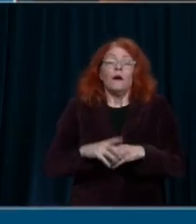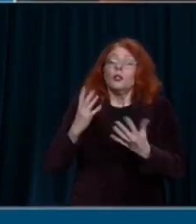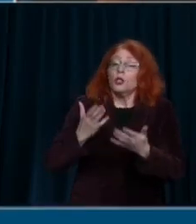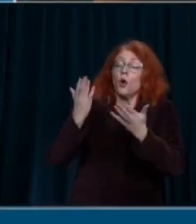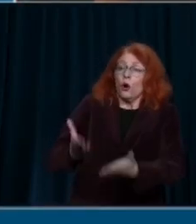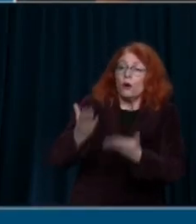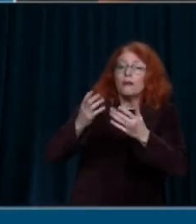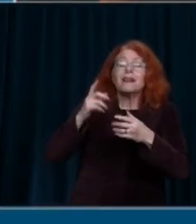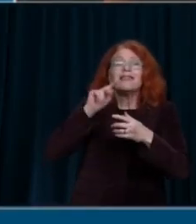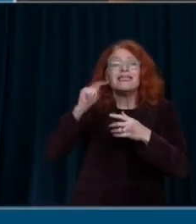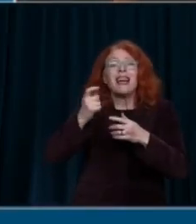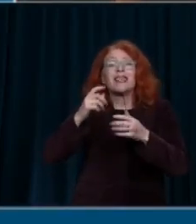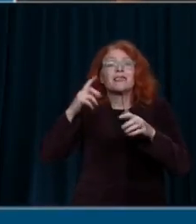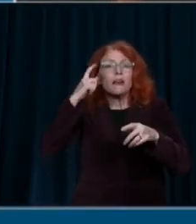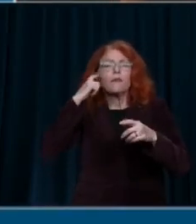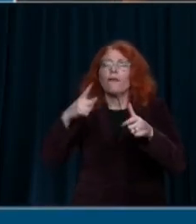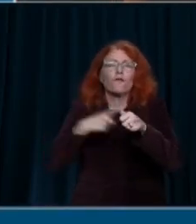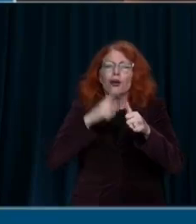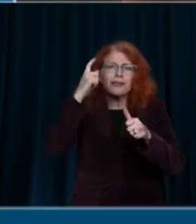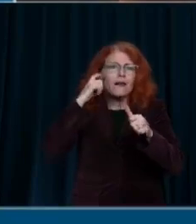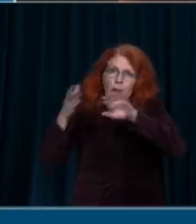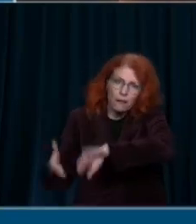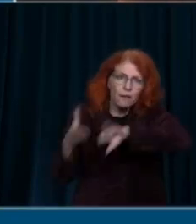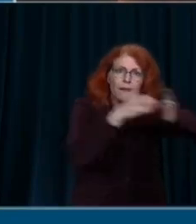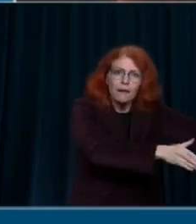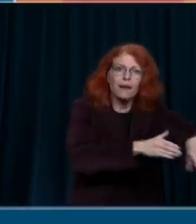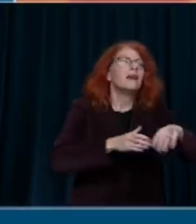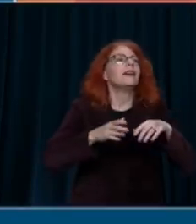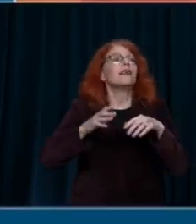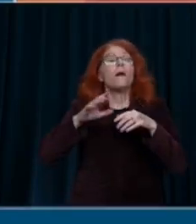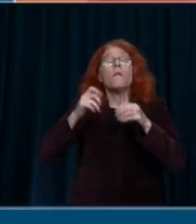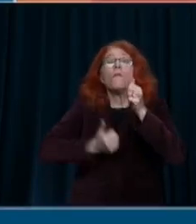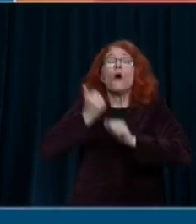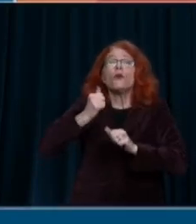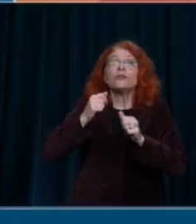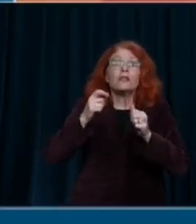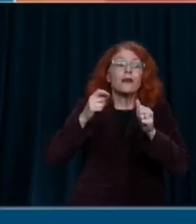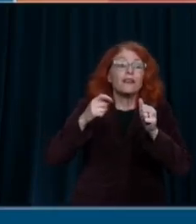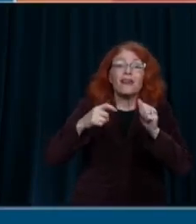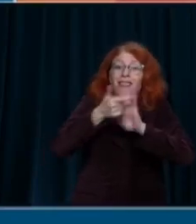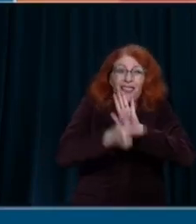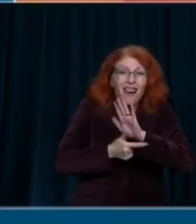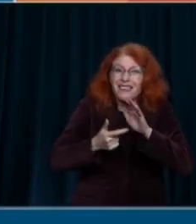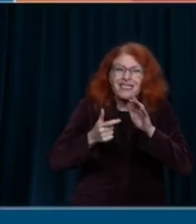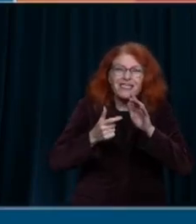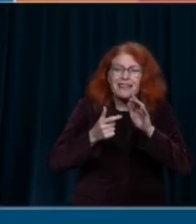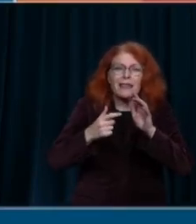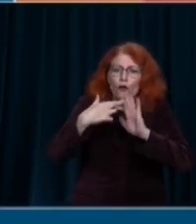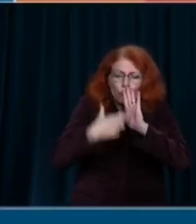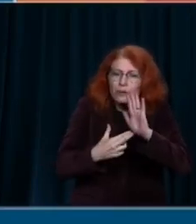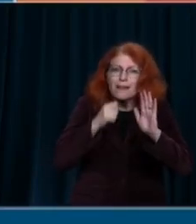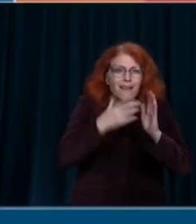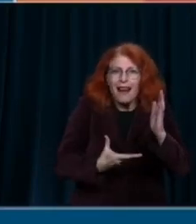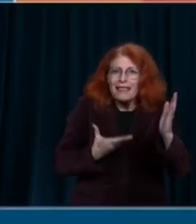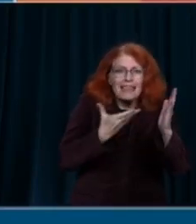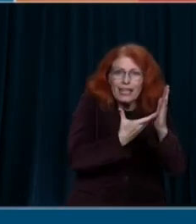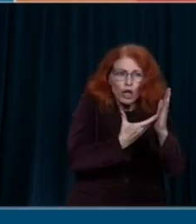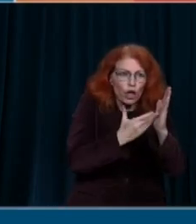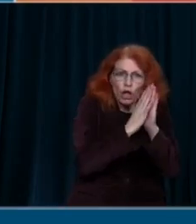cuts? First off, get government out of the way. A lot of these regulations, they're not in here. Again, get